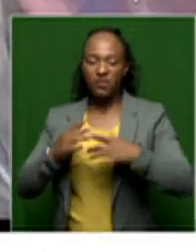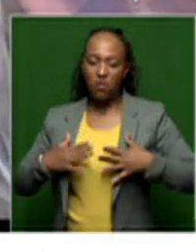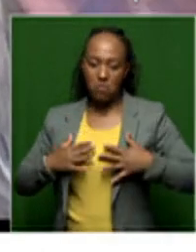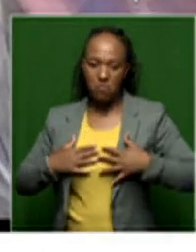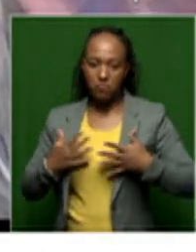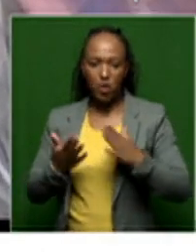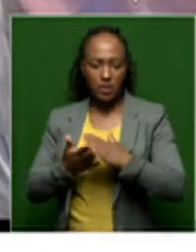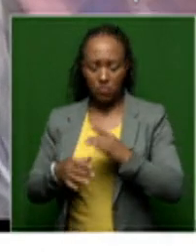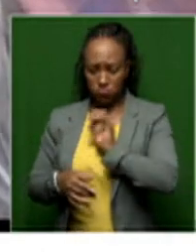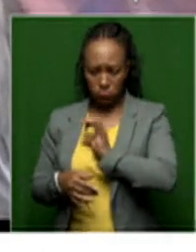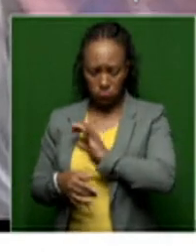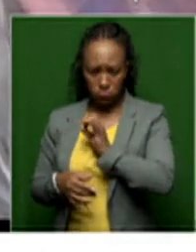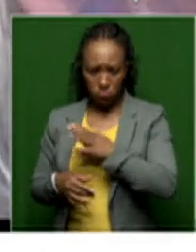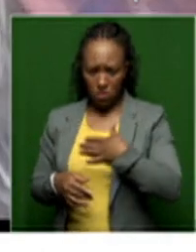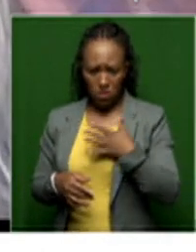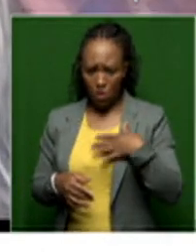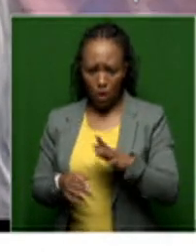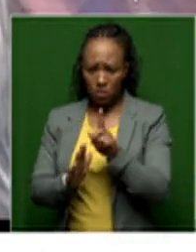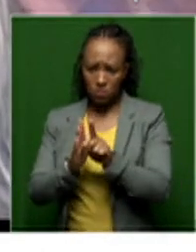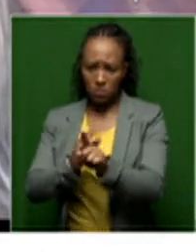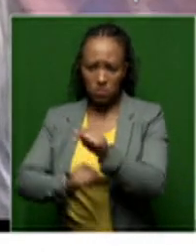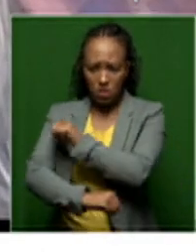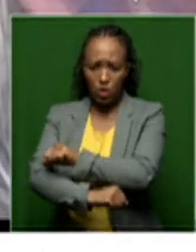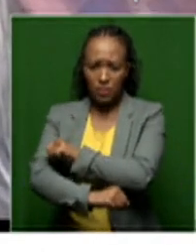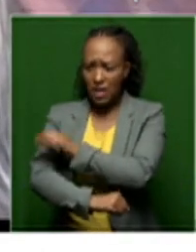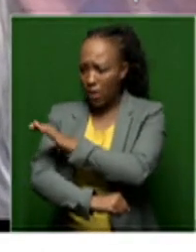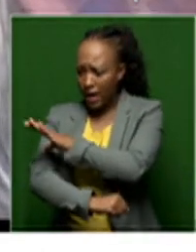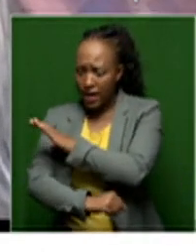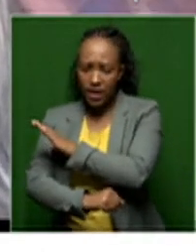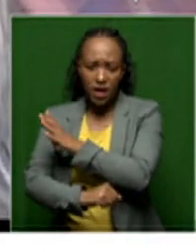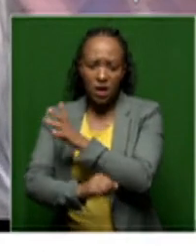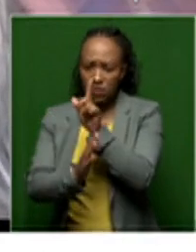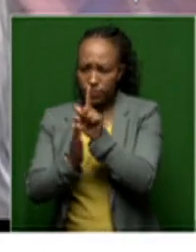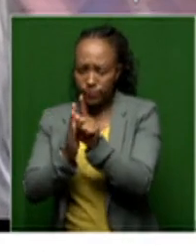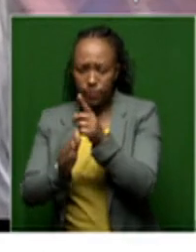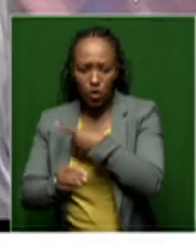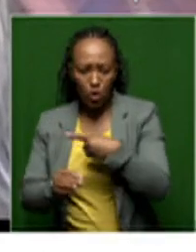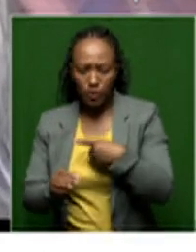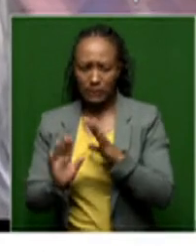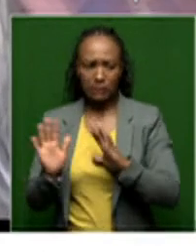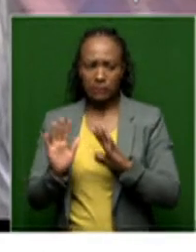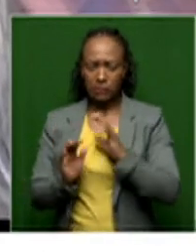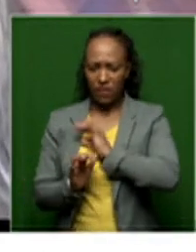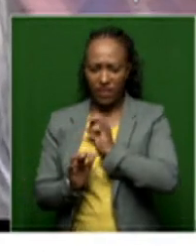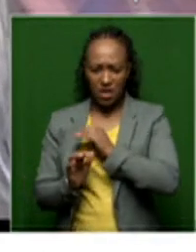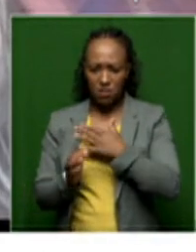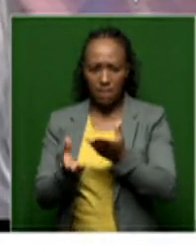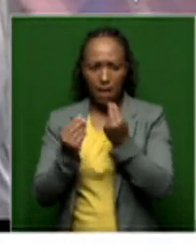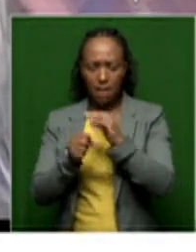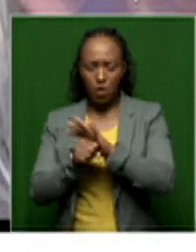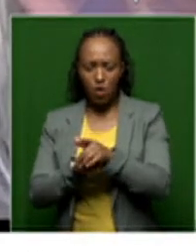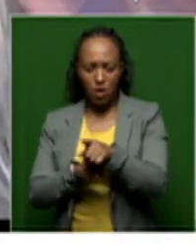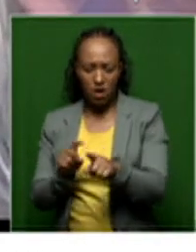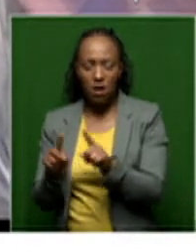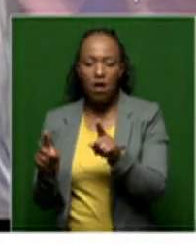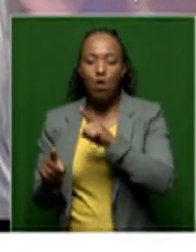many are just scared of picking up anything. Have you also noticed that there has been a decrease with doctors' checkups, mammograms, all of